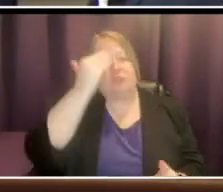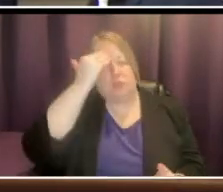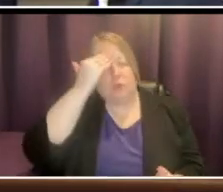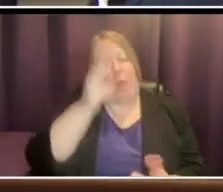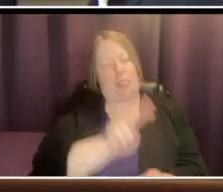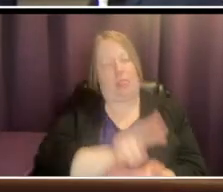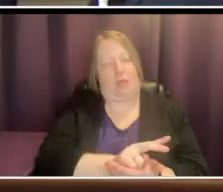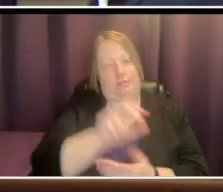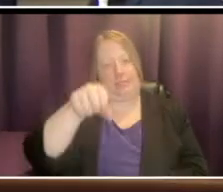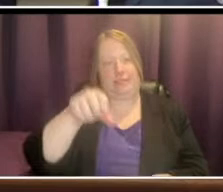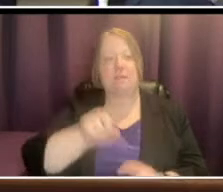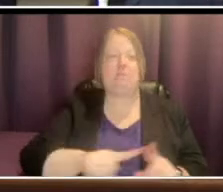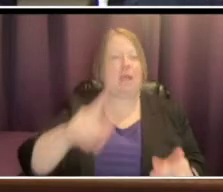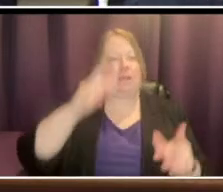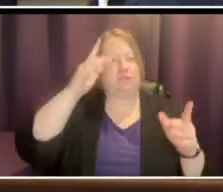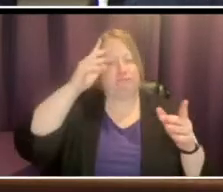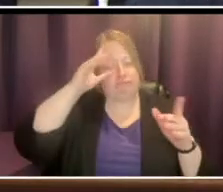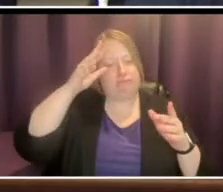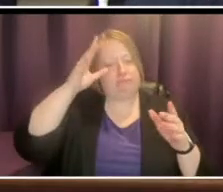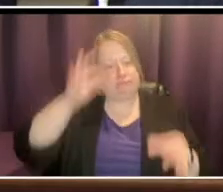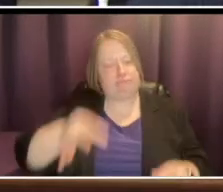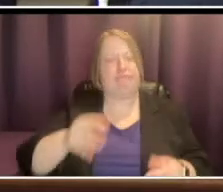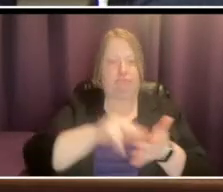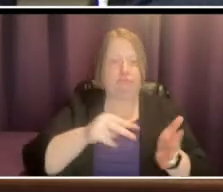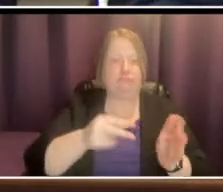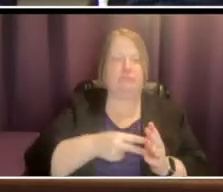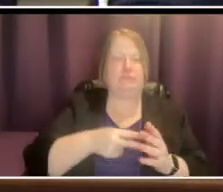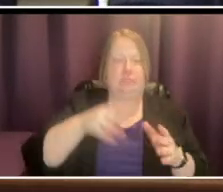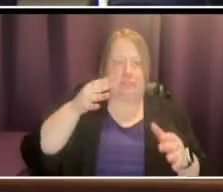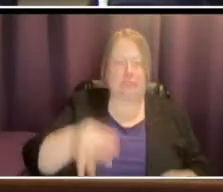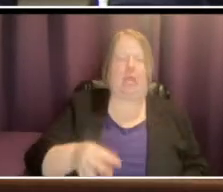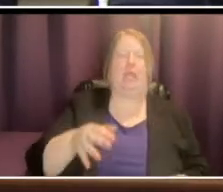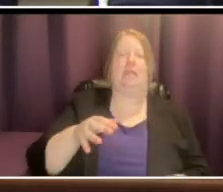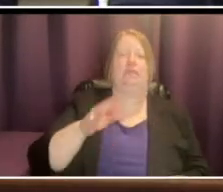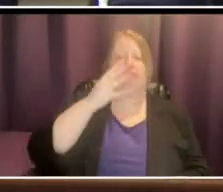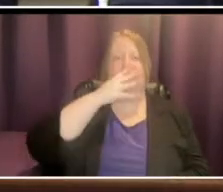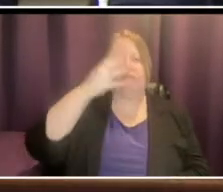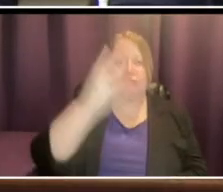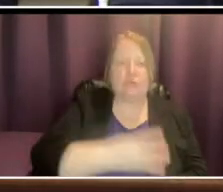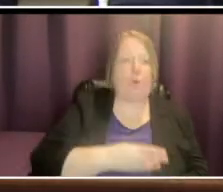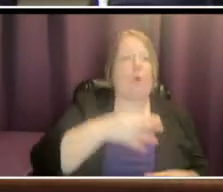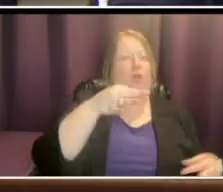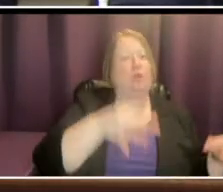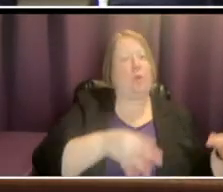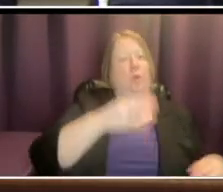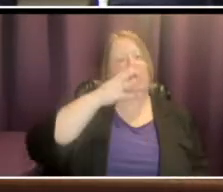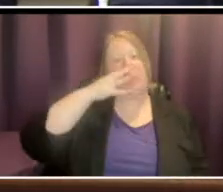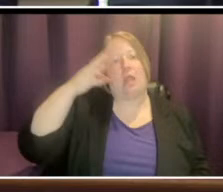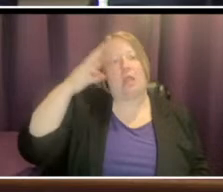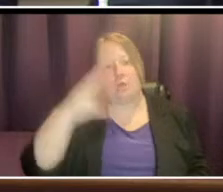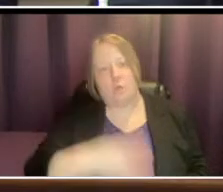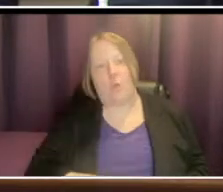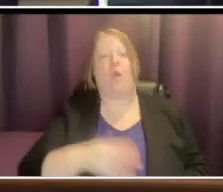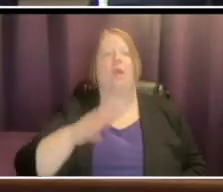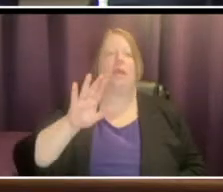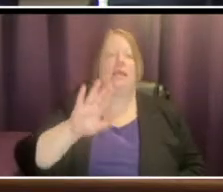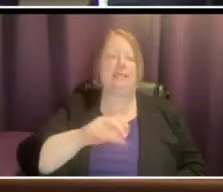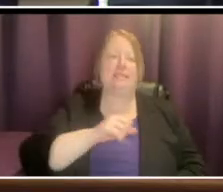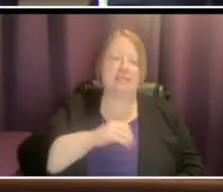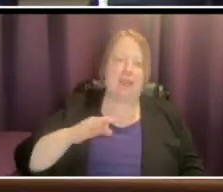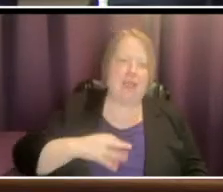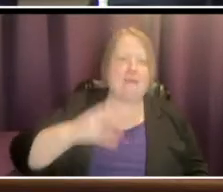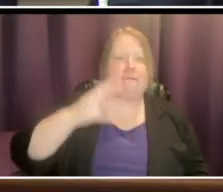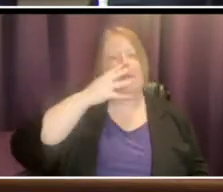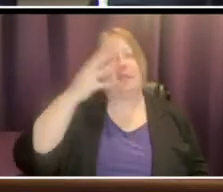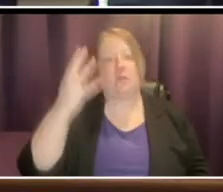the courts, to ignore the Justice Department, to ignore his campaign leadership, to ignore senior